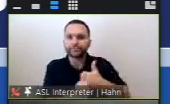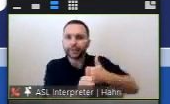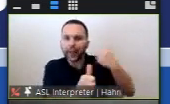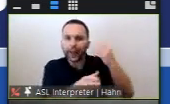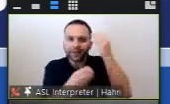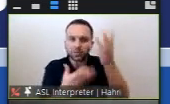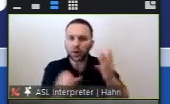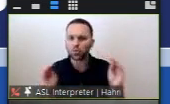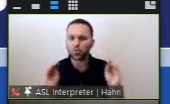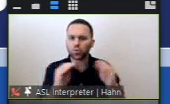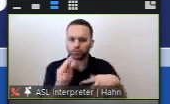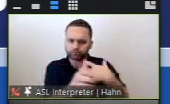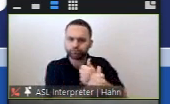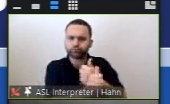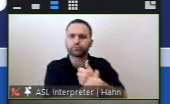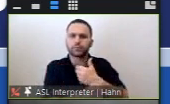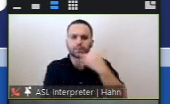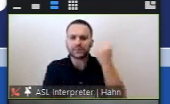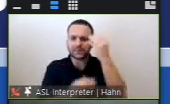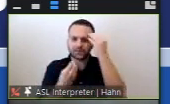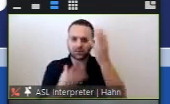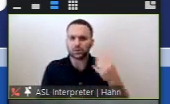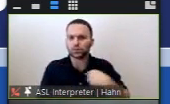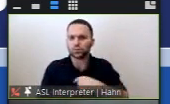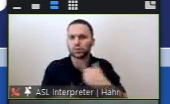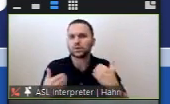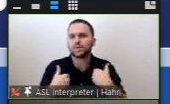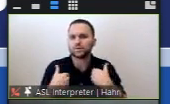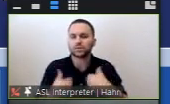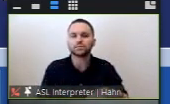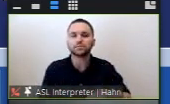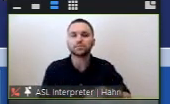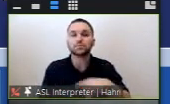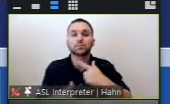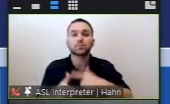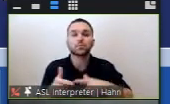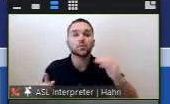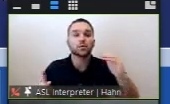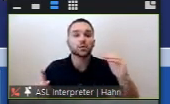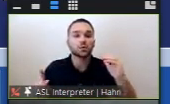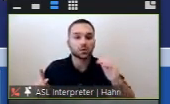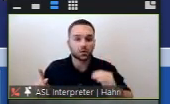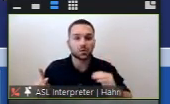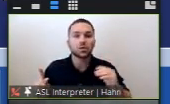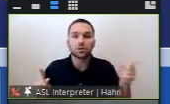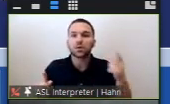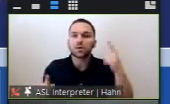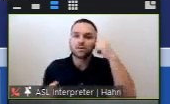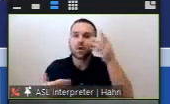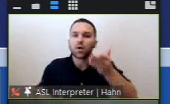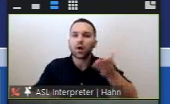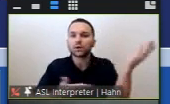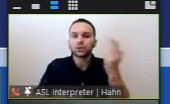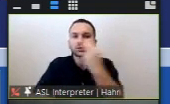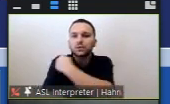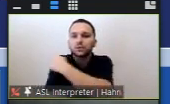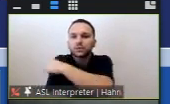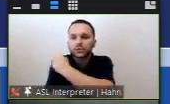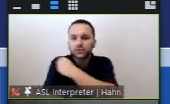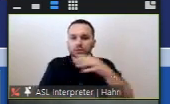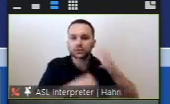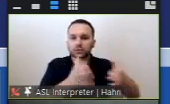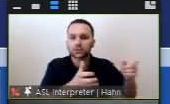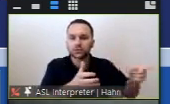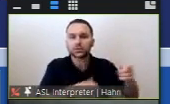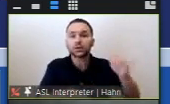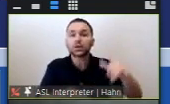that we have to offer you. And then if you go to the next slide, when we look at our hospitalization data, that data is going to be